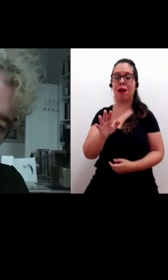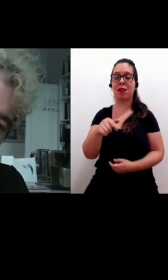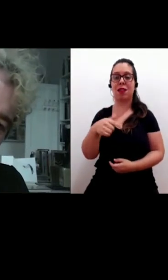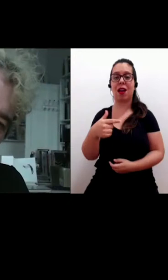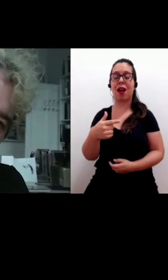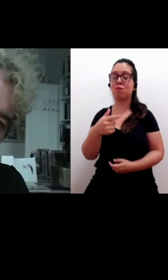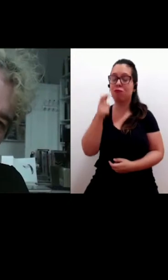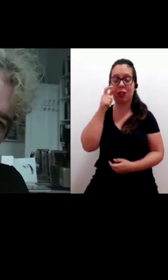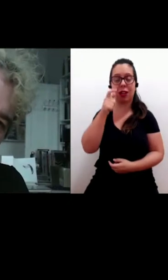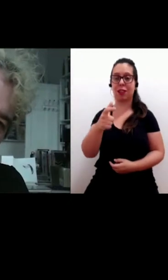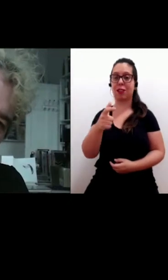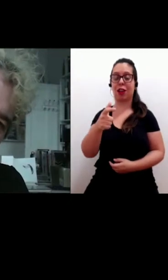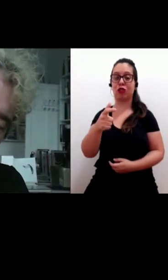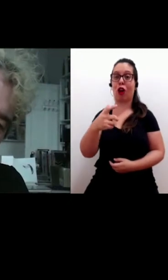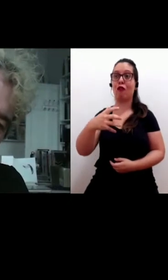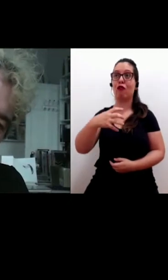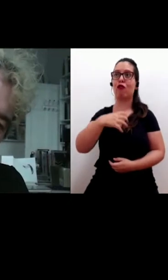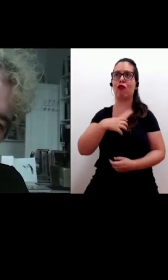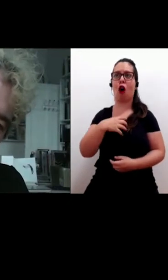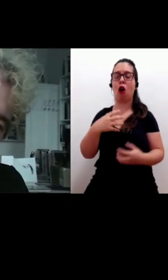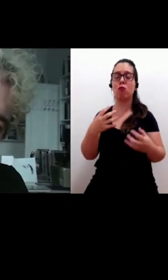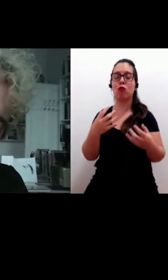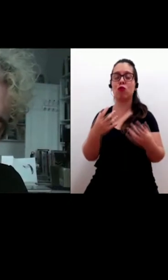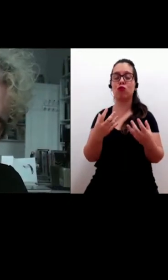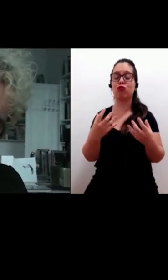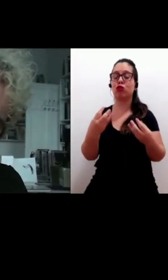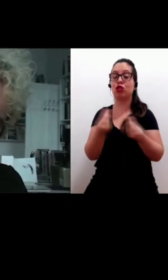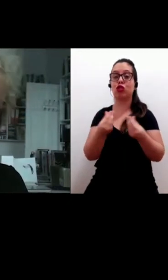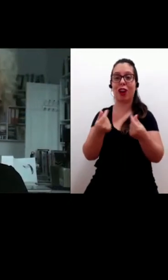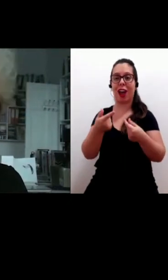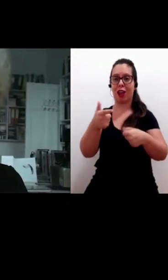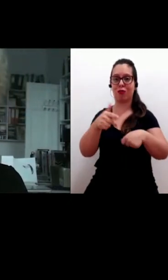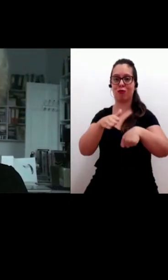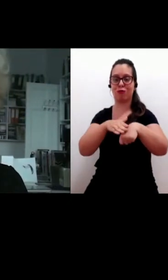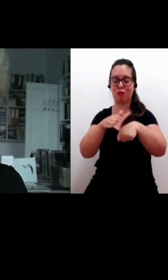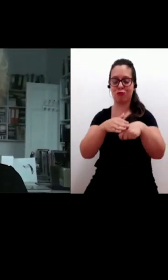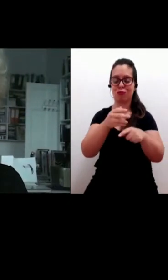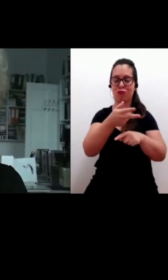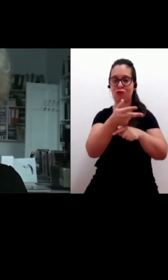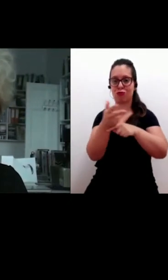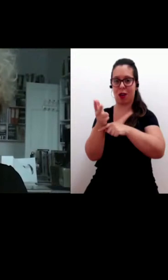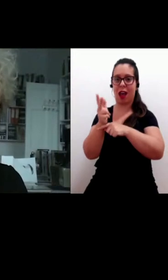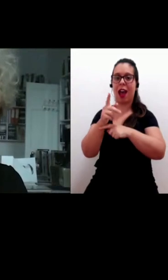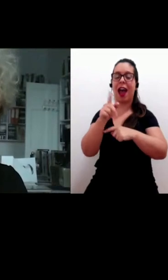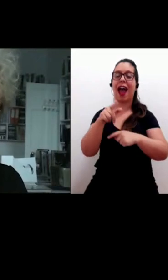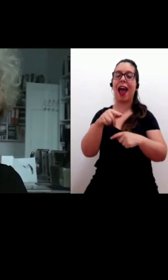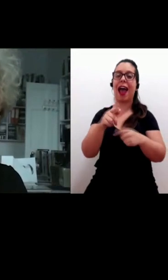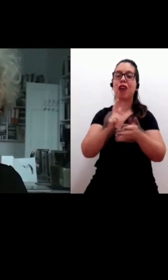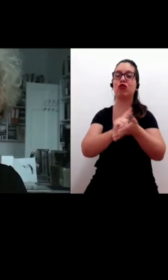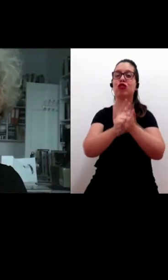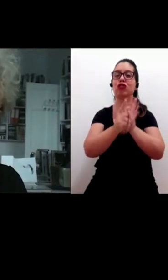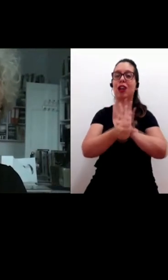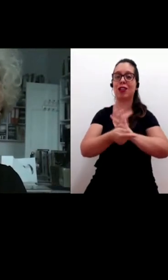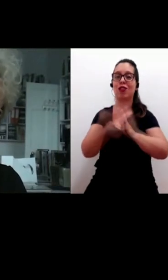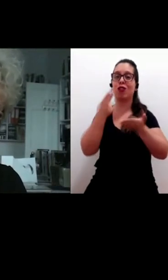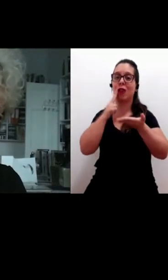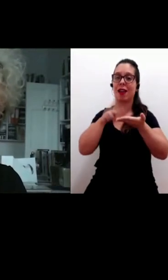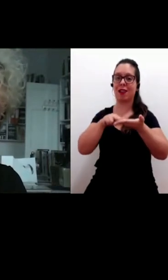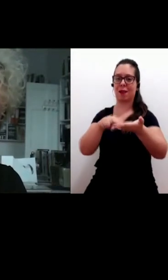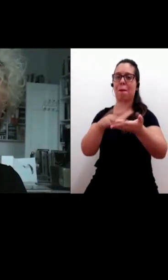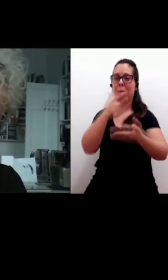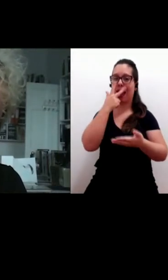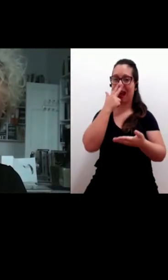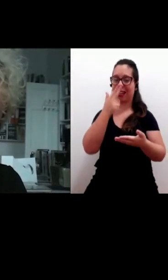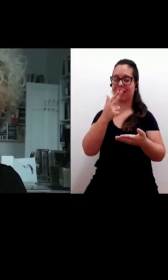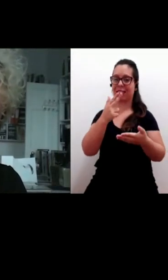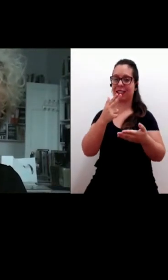again the epistolar the epistolar structure that you are using